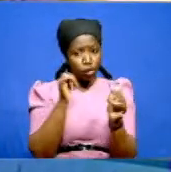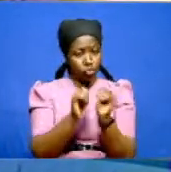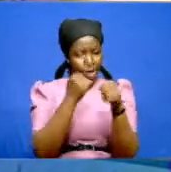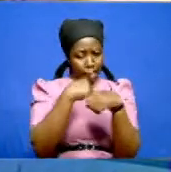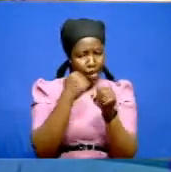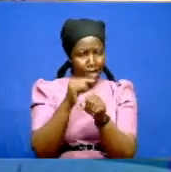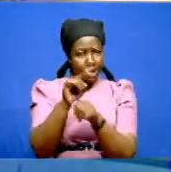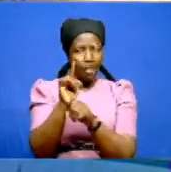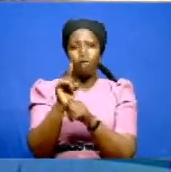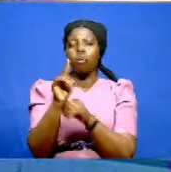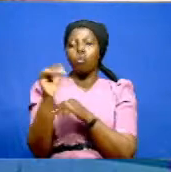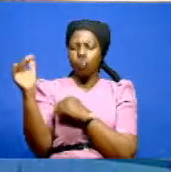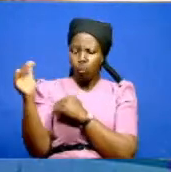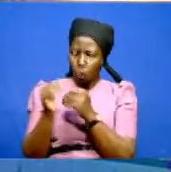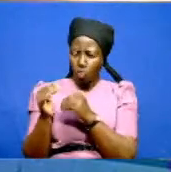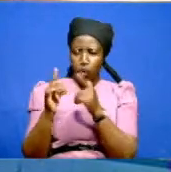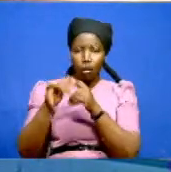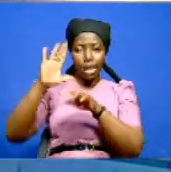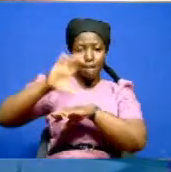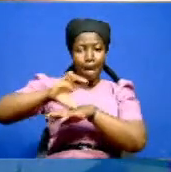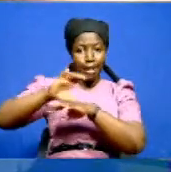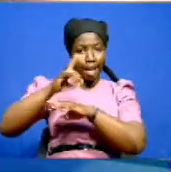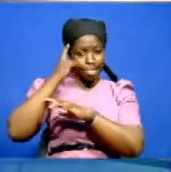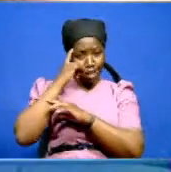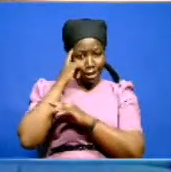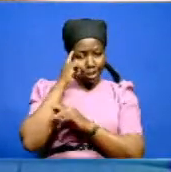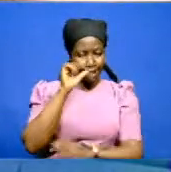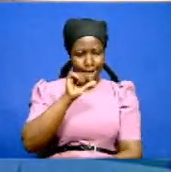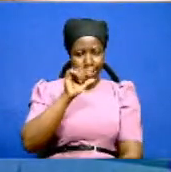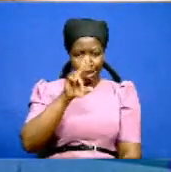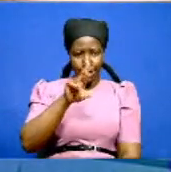close to the church. And I think, Grace, you know this.